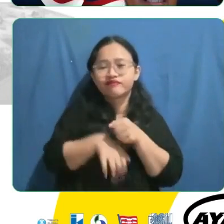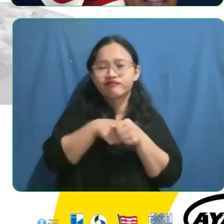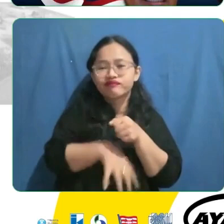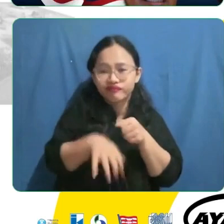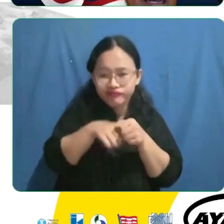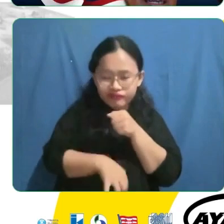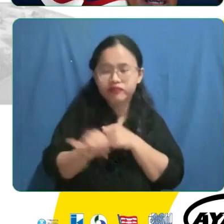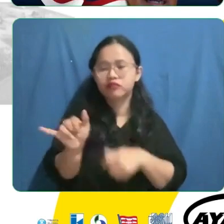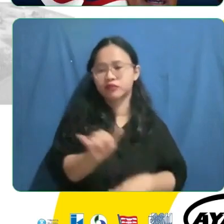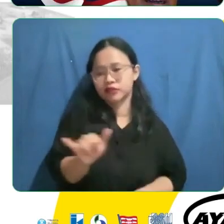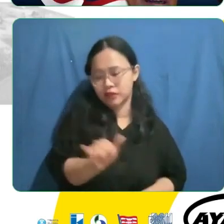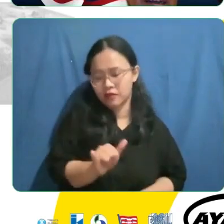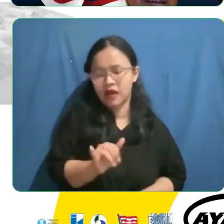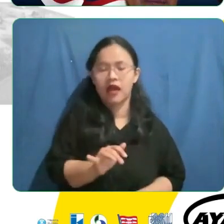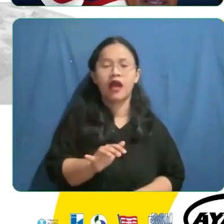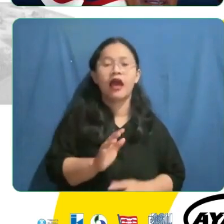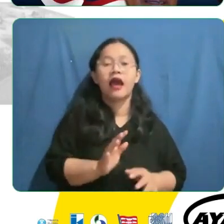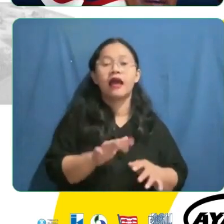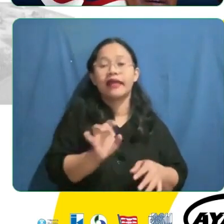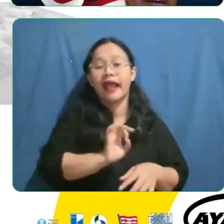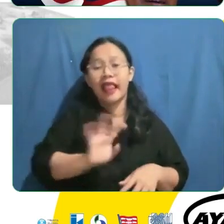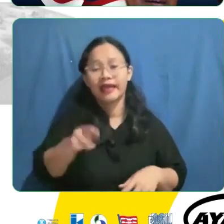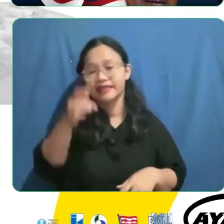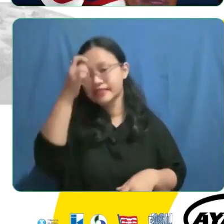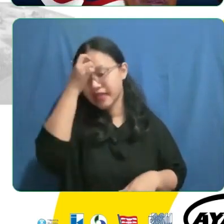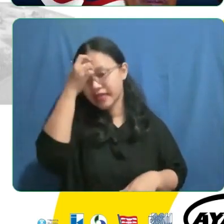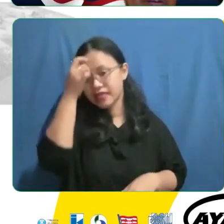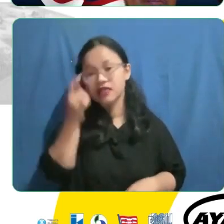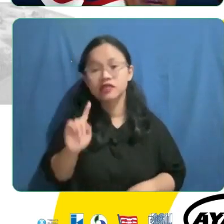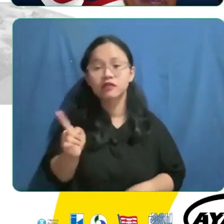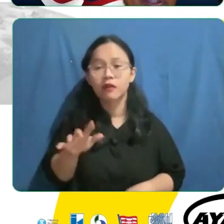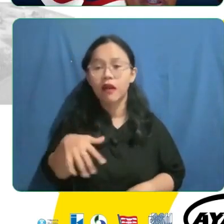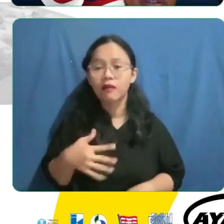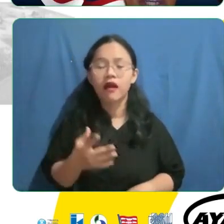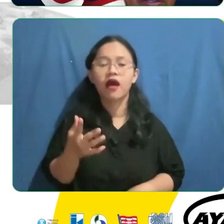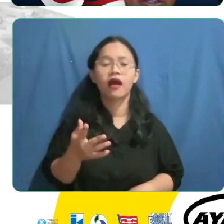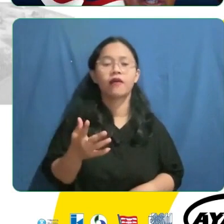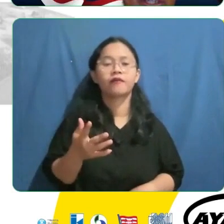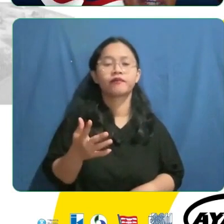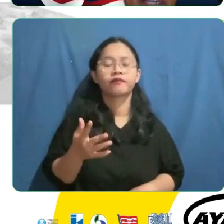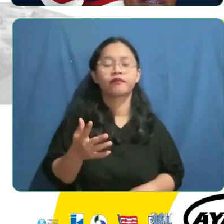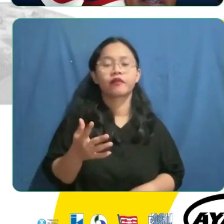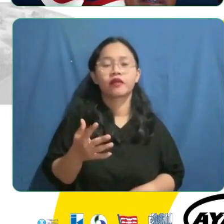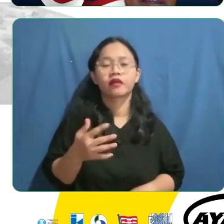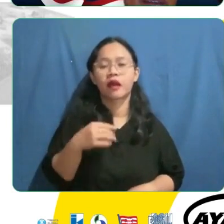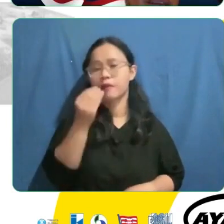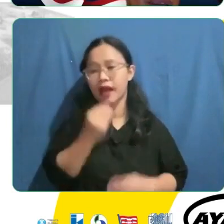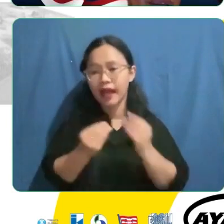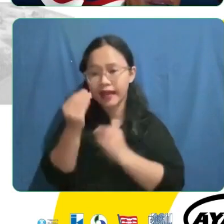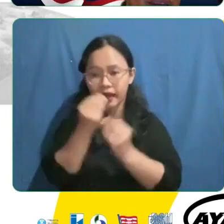agriculture with the output of food shortage.